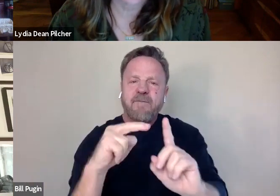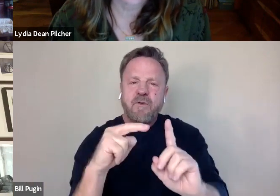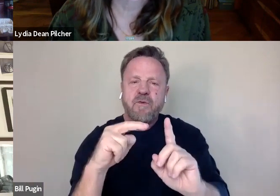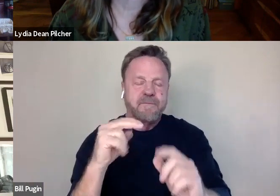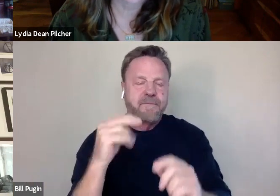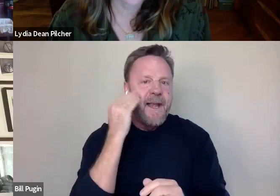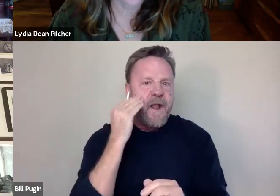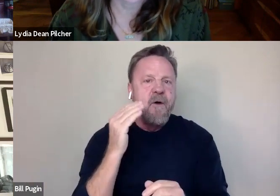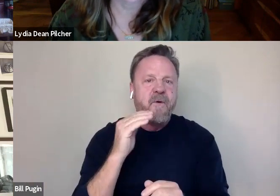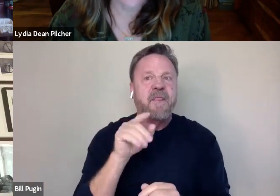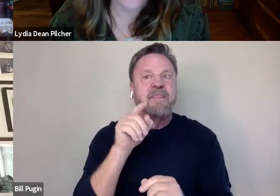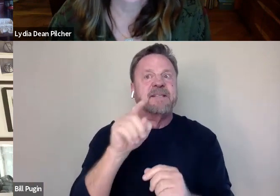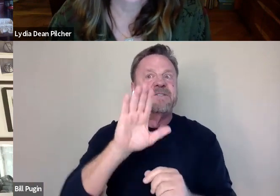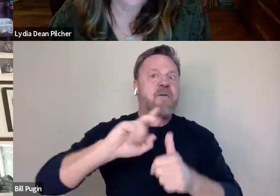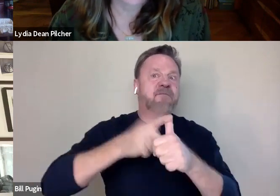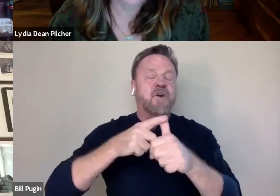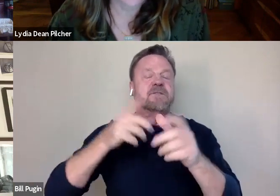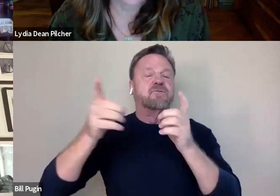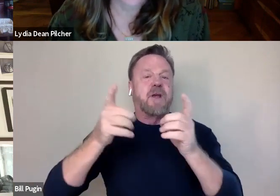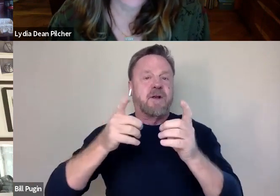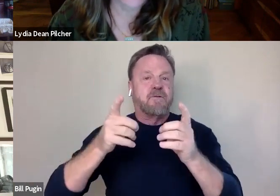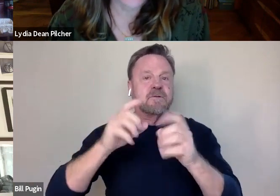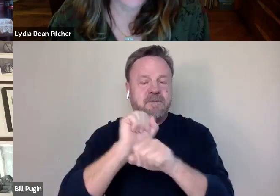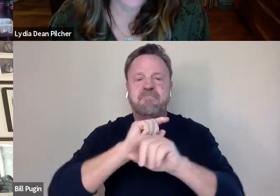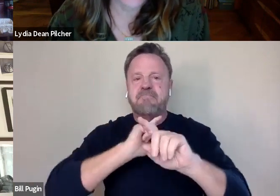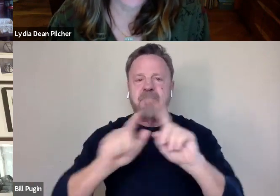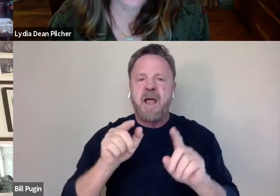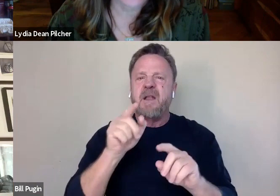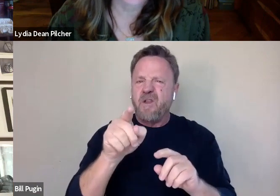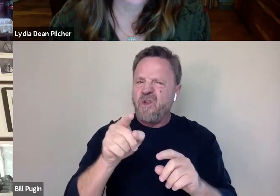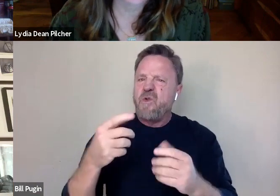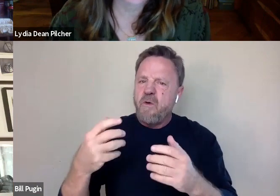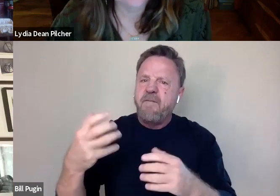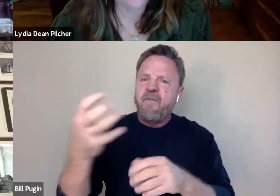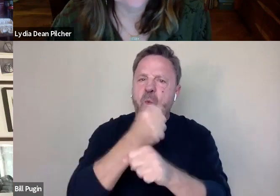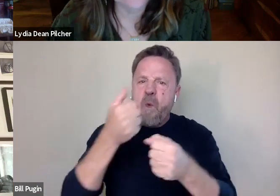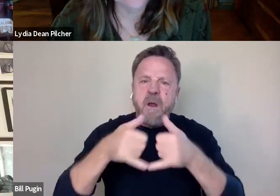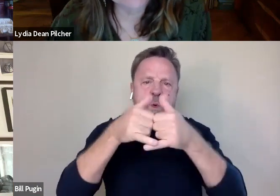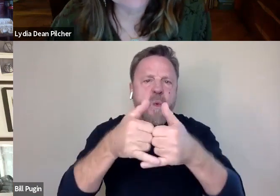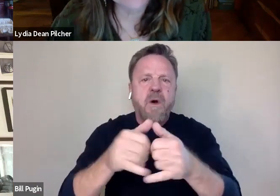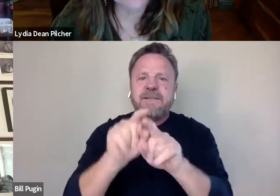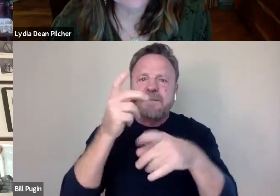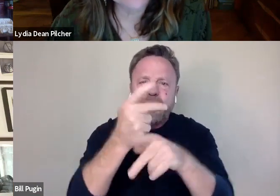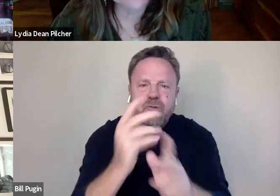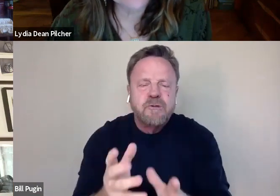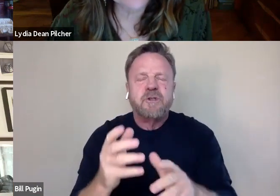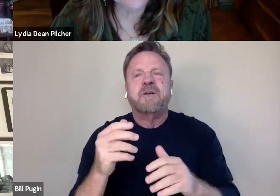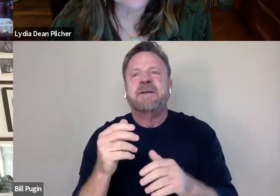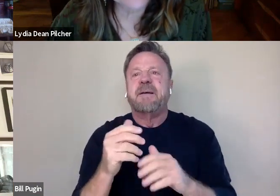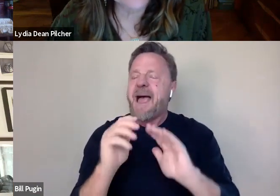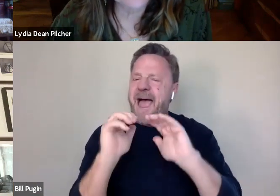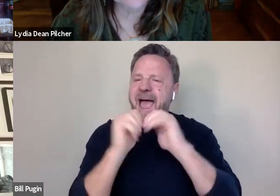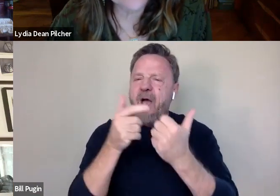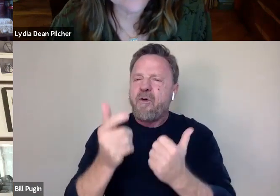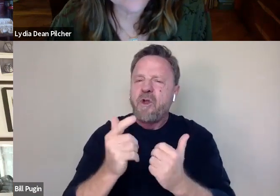your directorial debut, but you've been a, award-winning, producer, and just how you